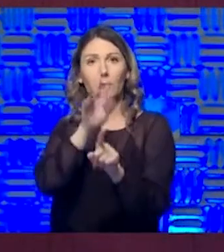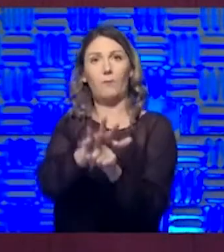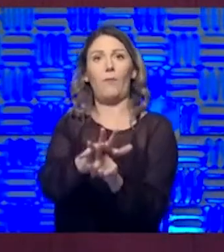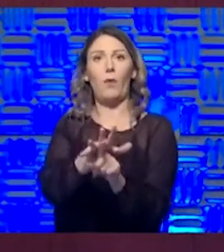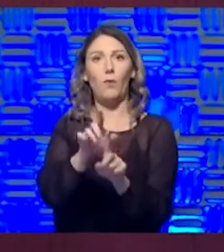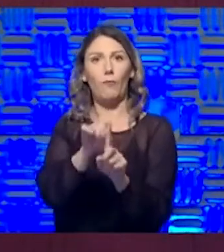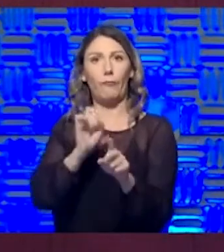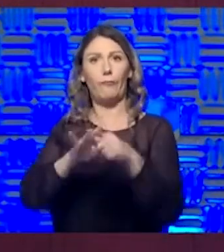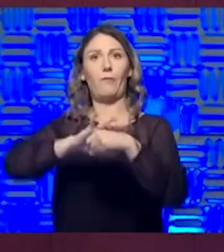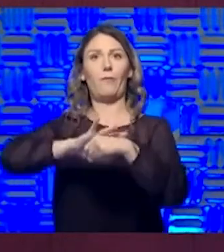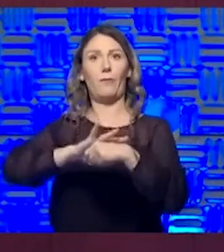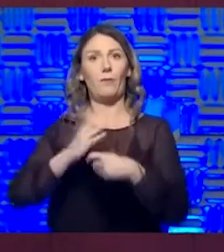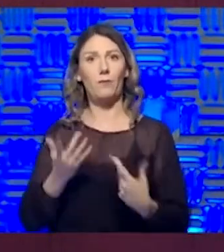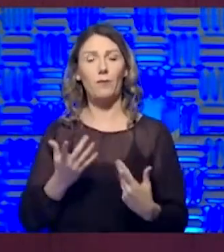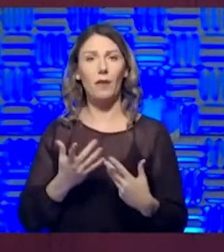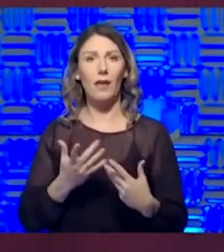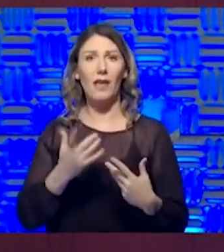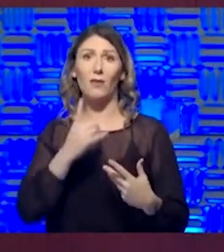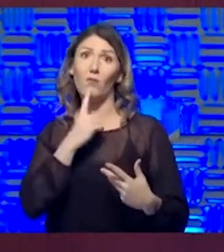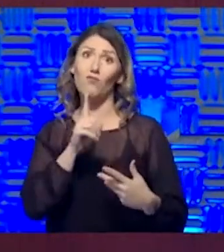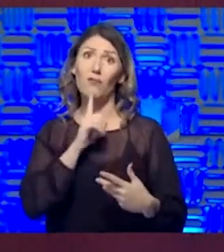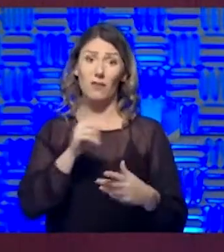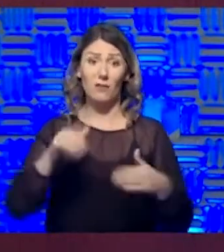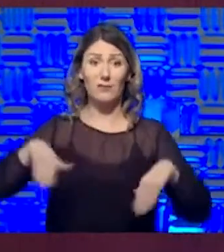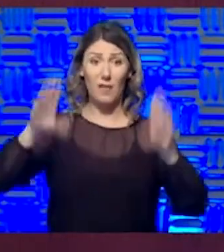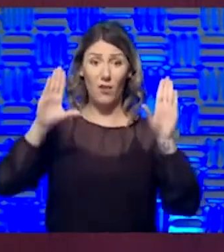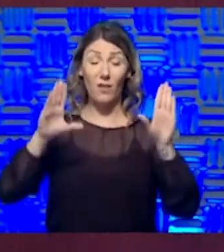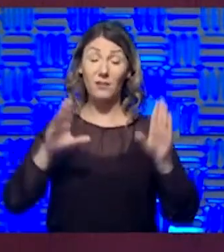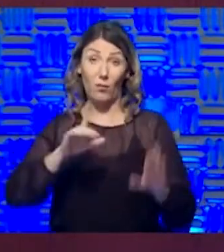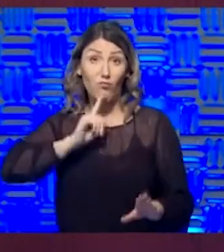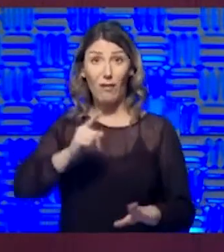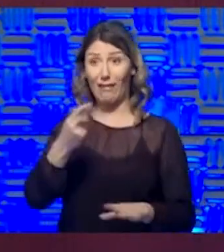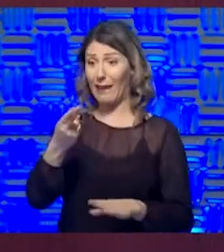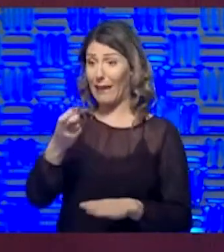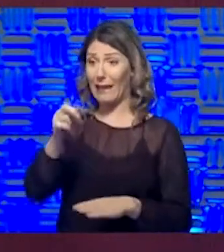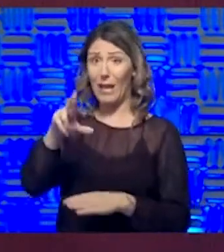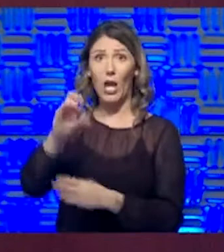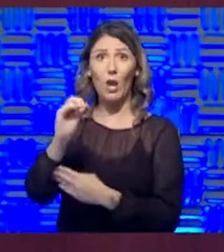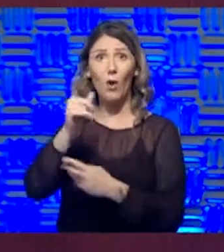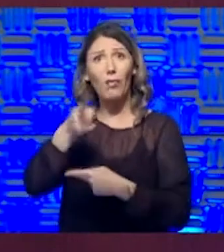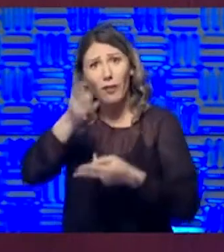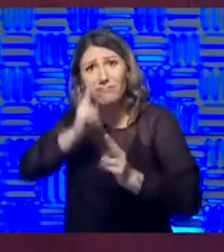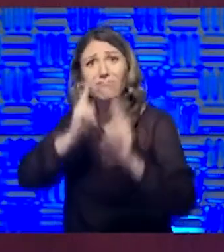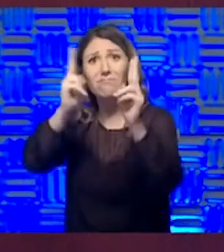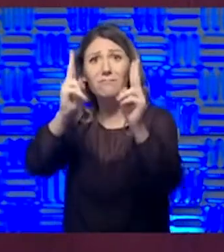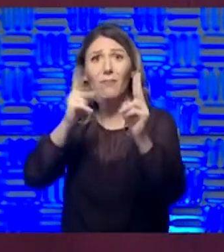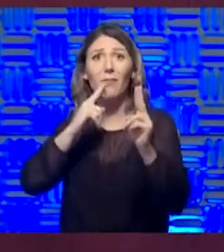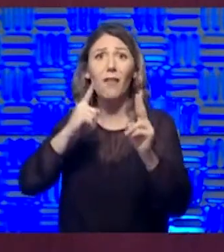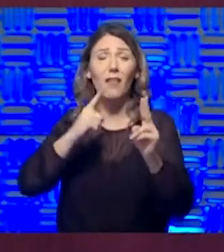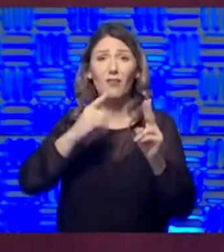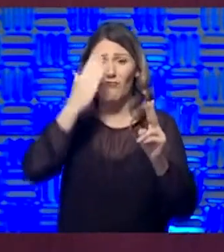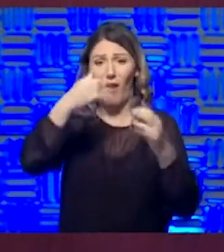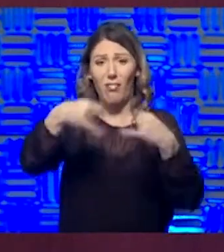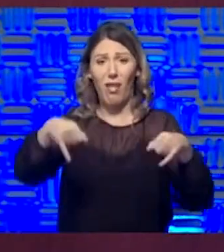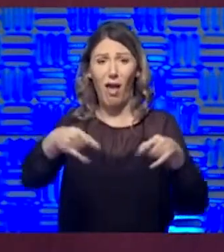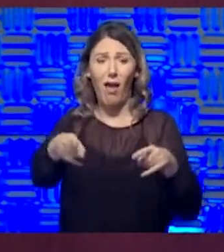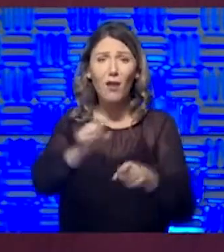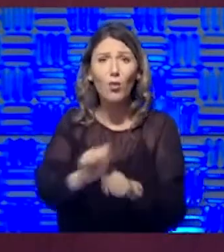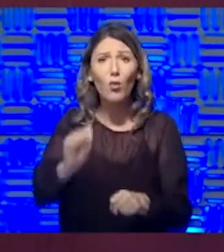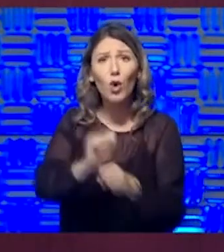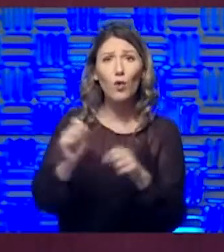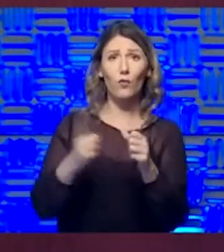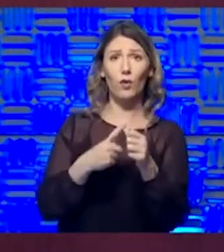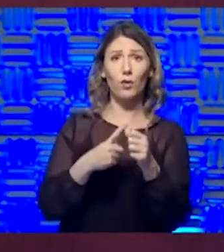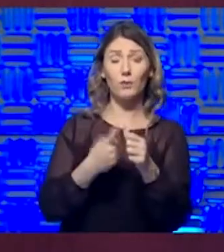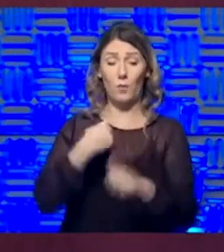exposed and sacrificing and heroes, in a sense, to really be out there in the front line for us. And we know that